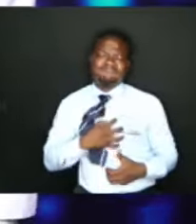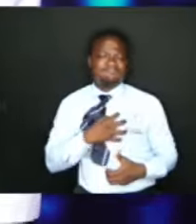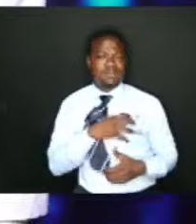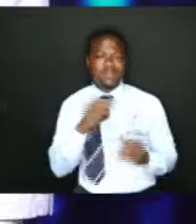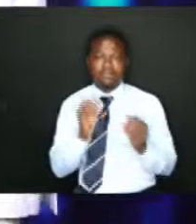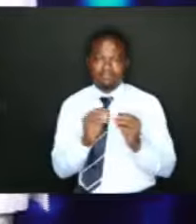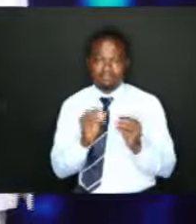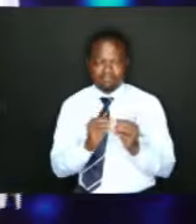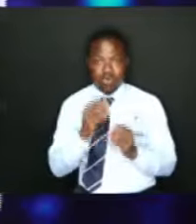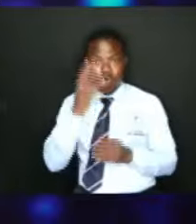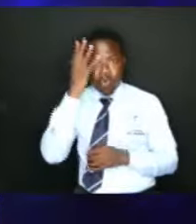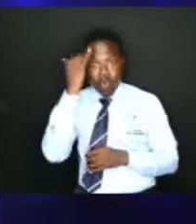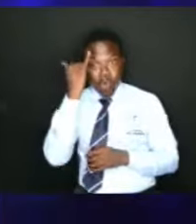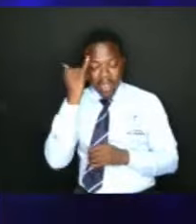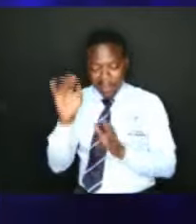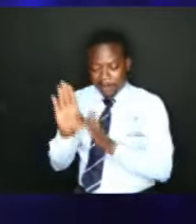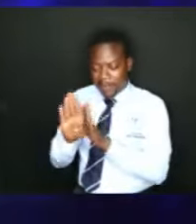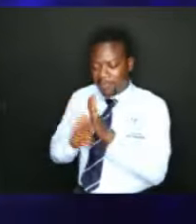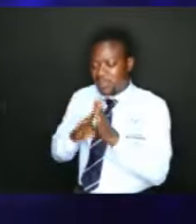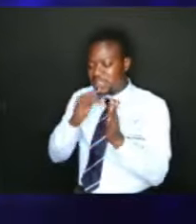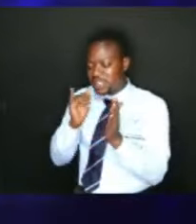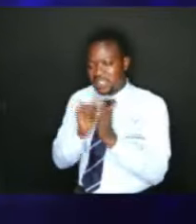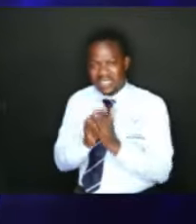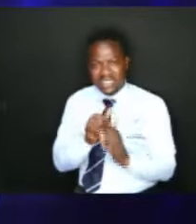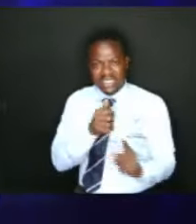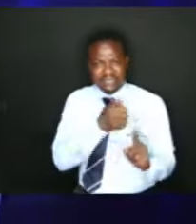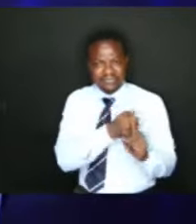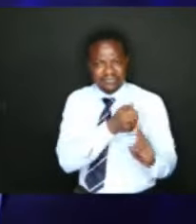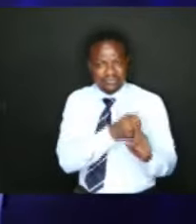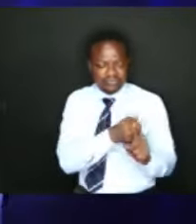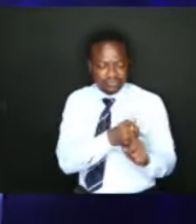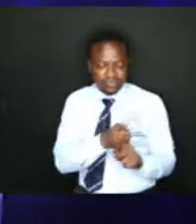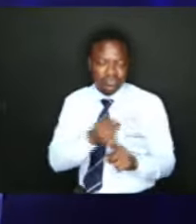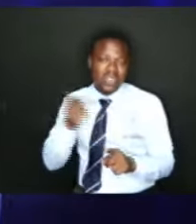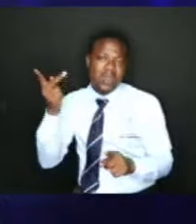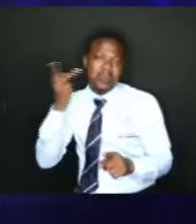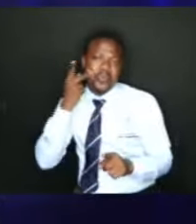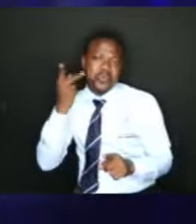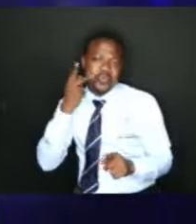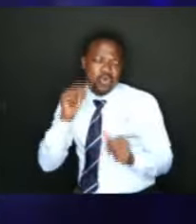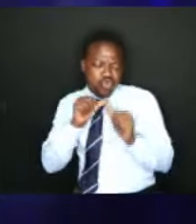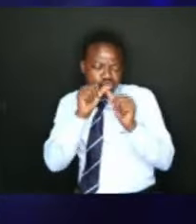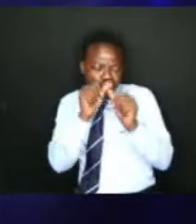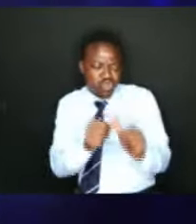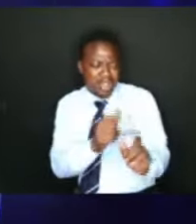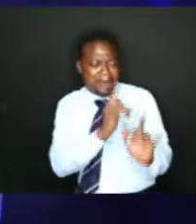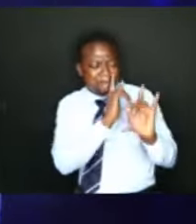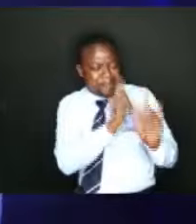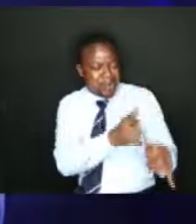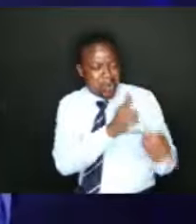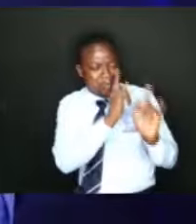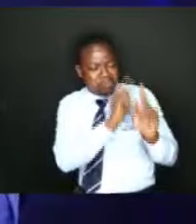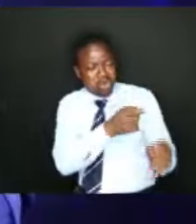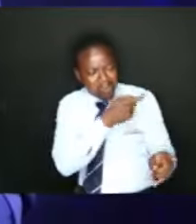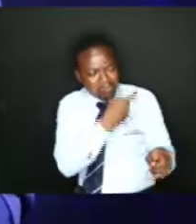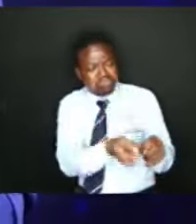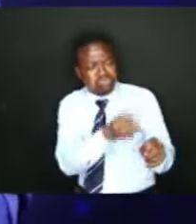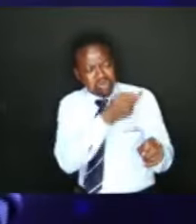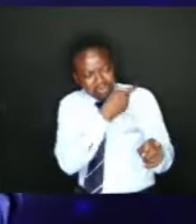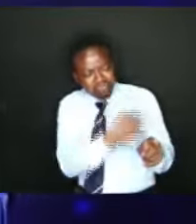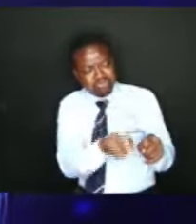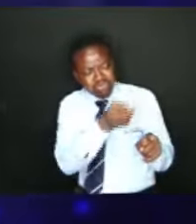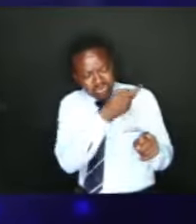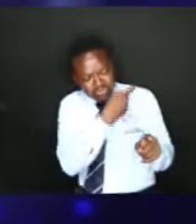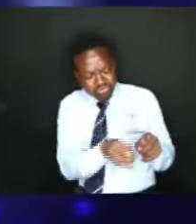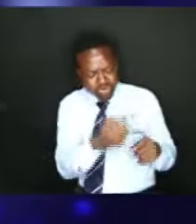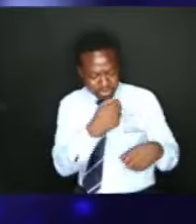Because the Bible says that her rival kept provoking her in order to